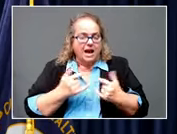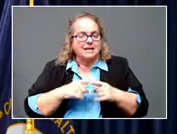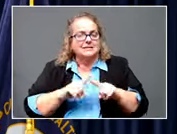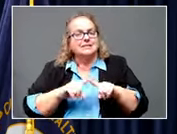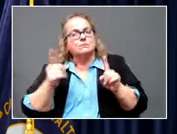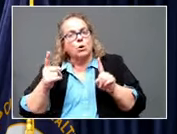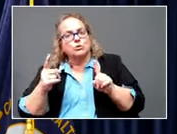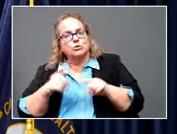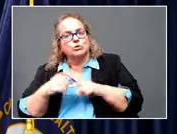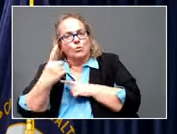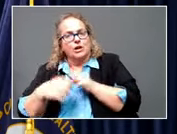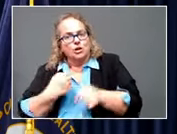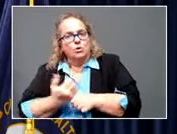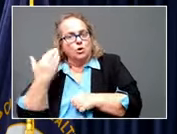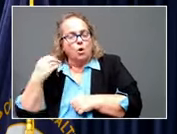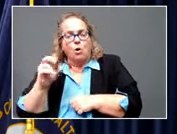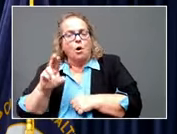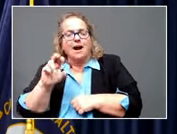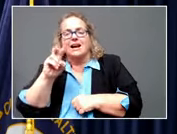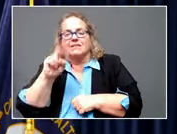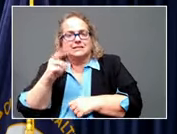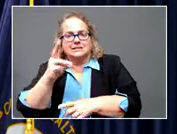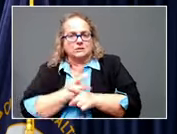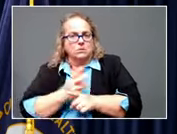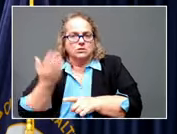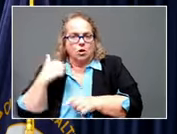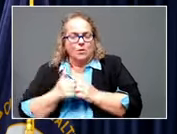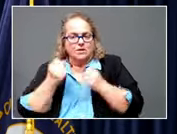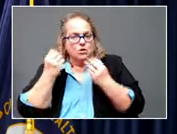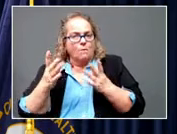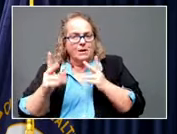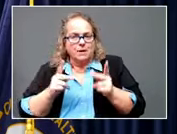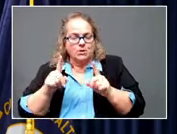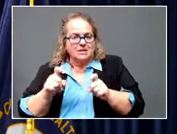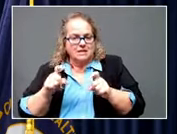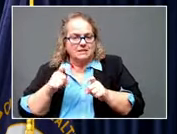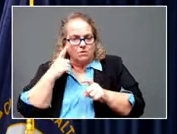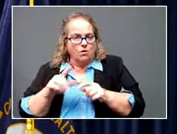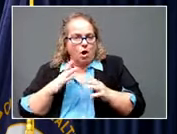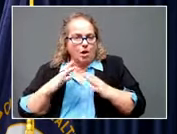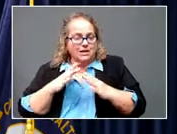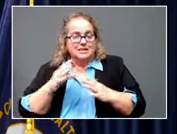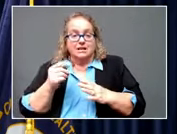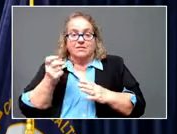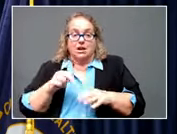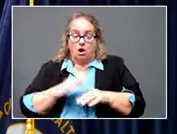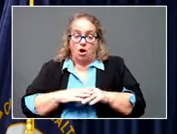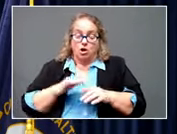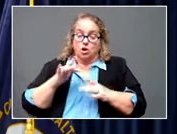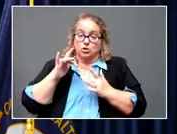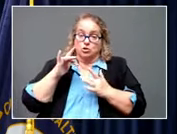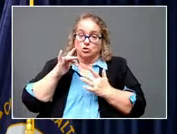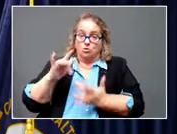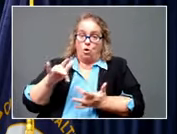before ago, with so many people who are now being tested for the holidays. And then on storm recovery, we are about halfway through